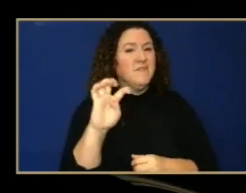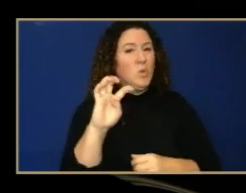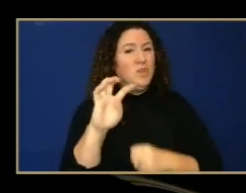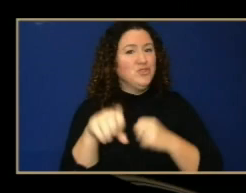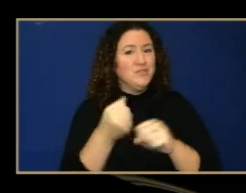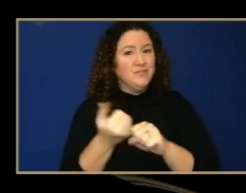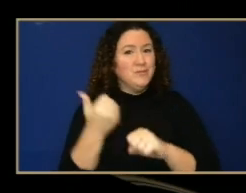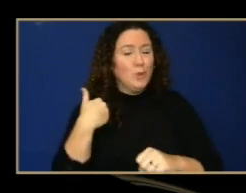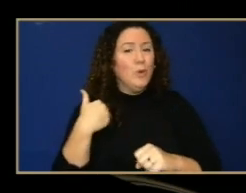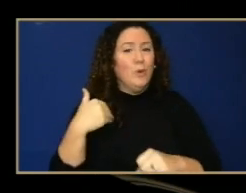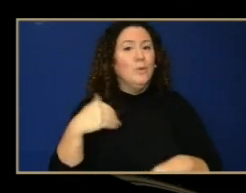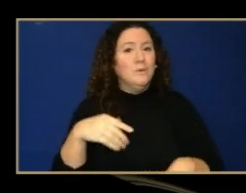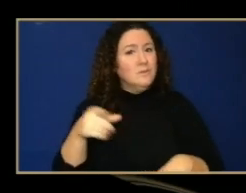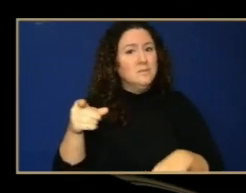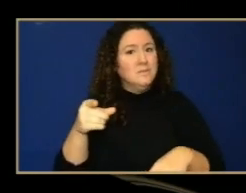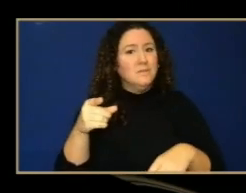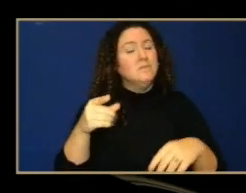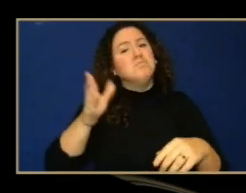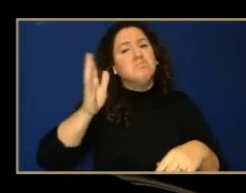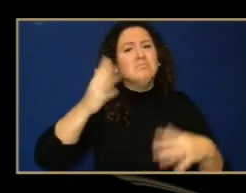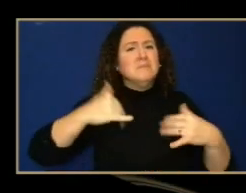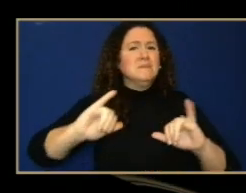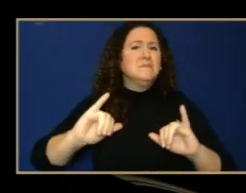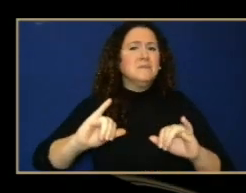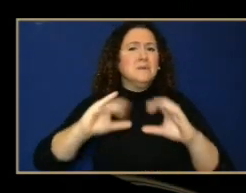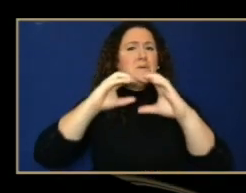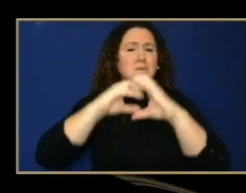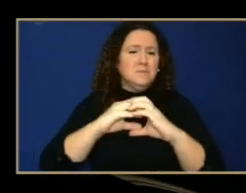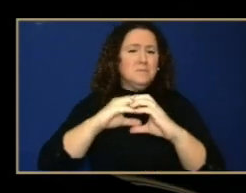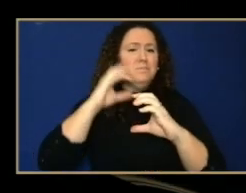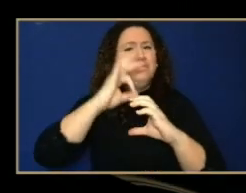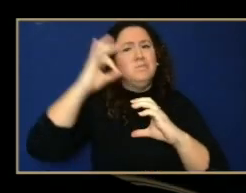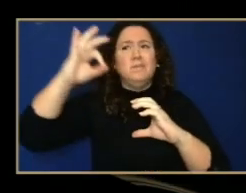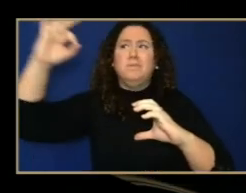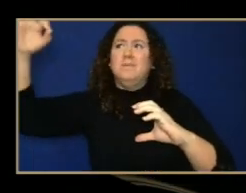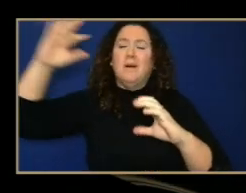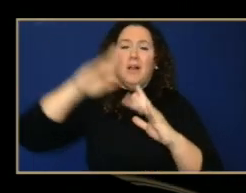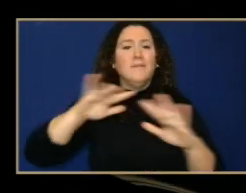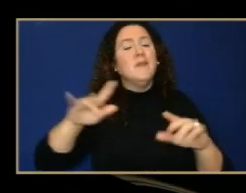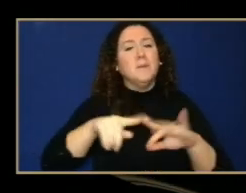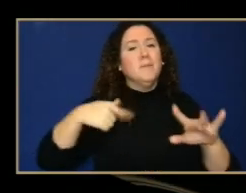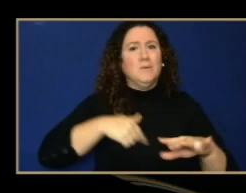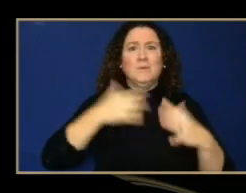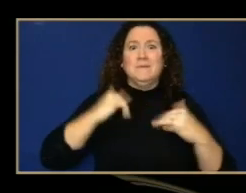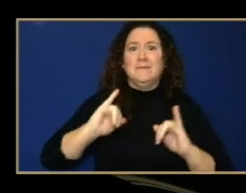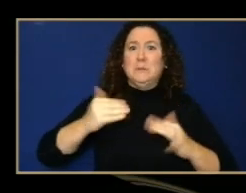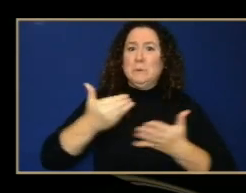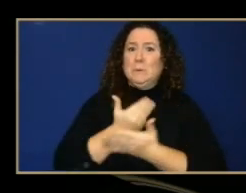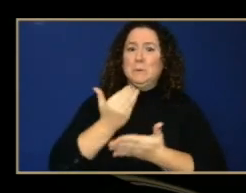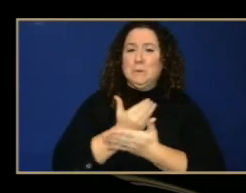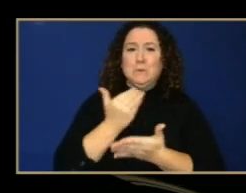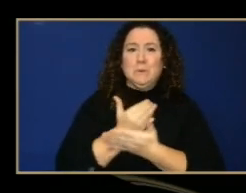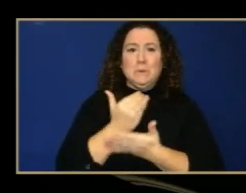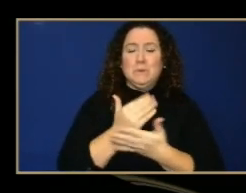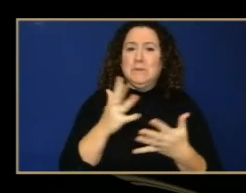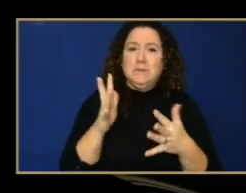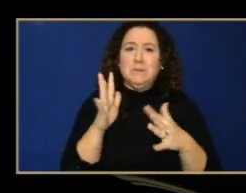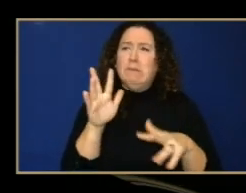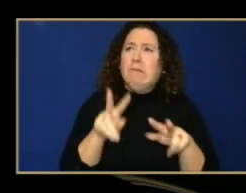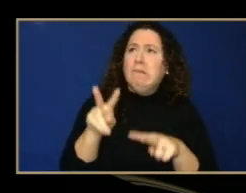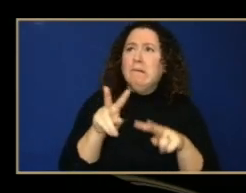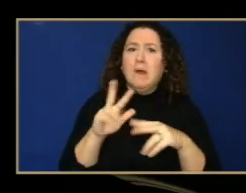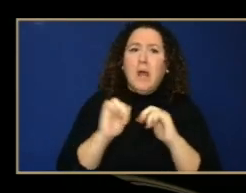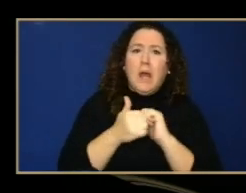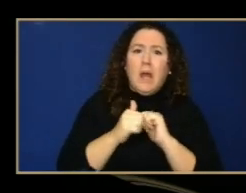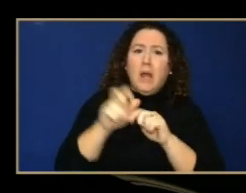The solar system was still there, but we on Earth were just in our infancy of exploring the solar system. Using telescopes. The first